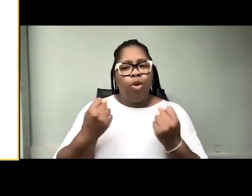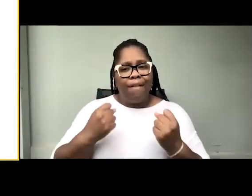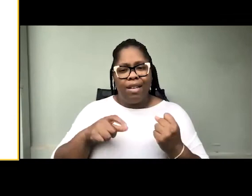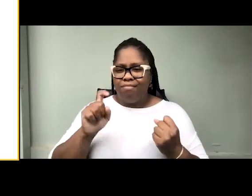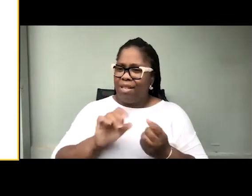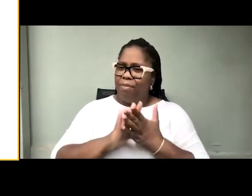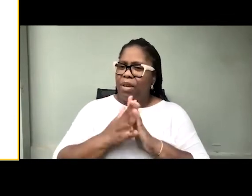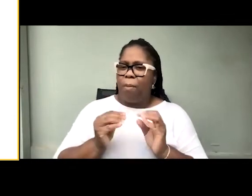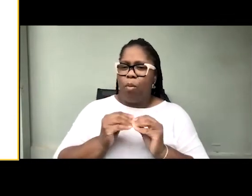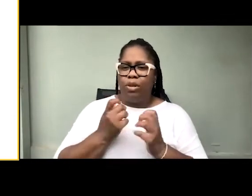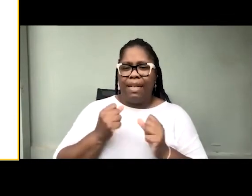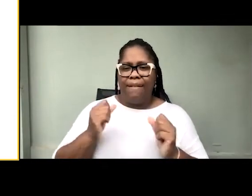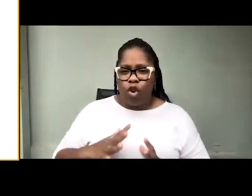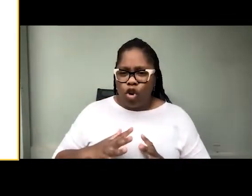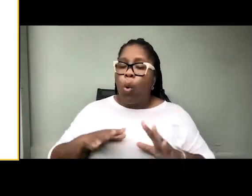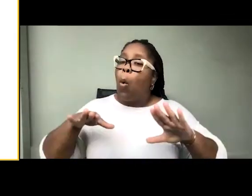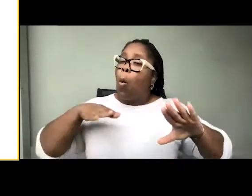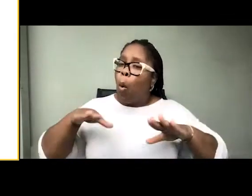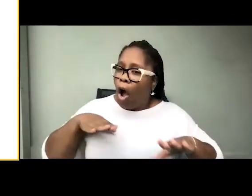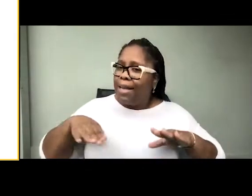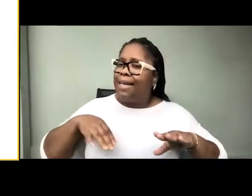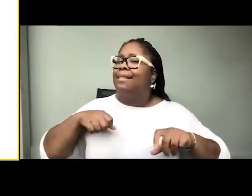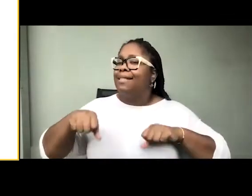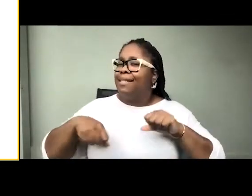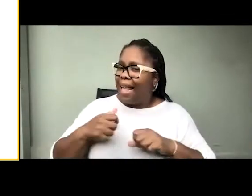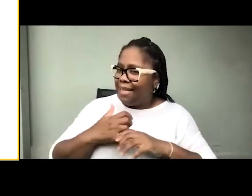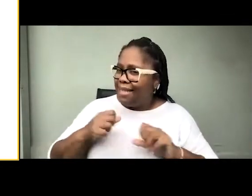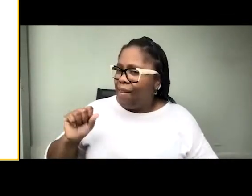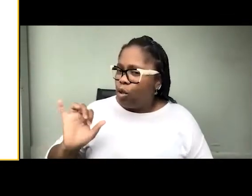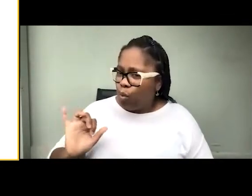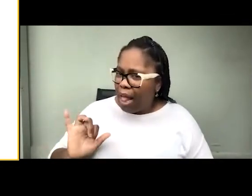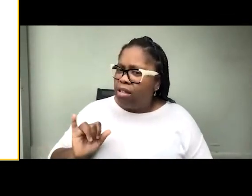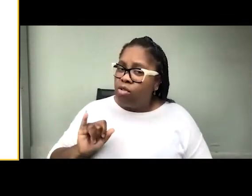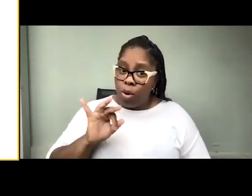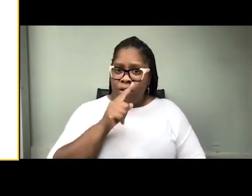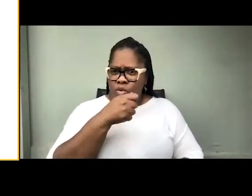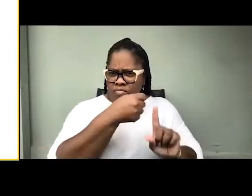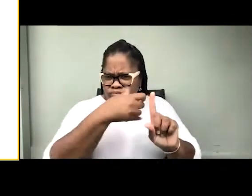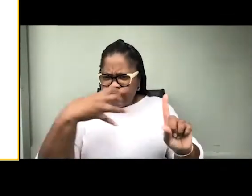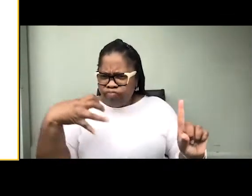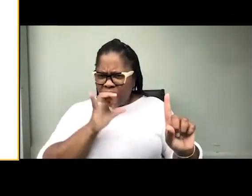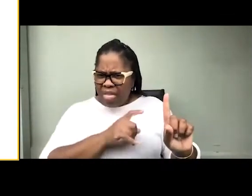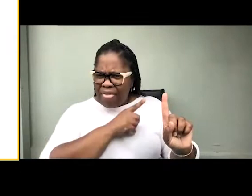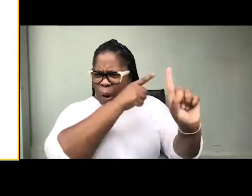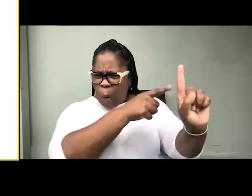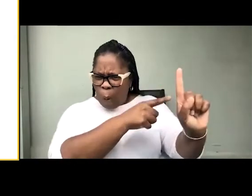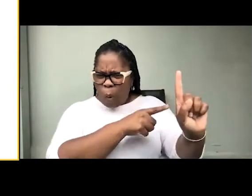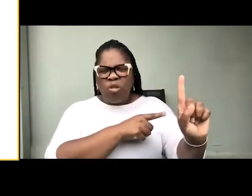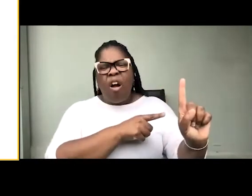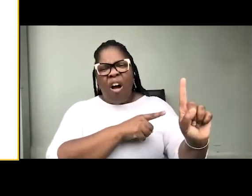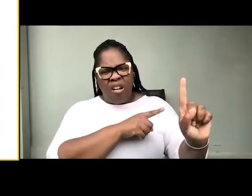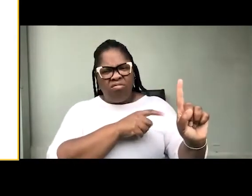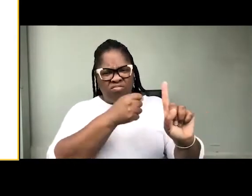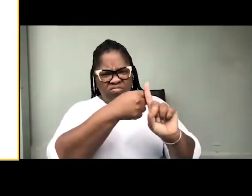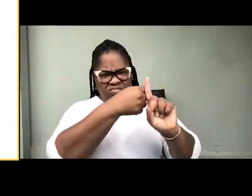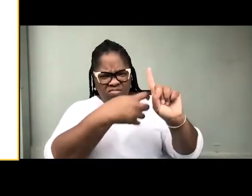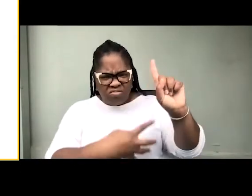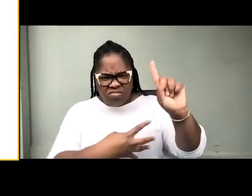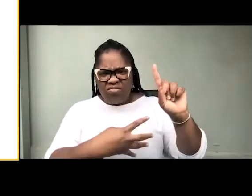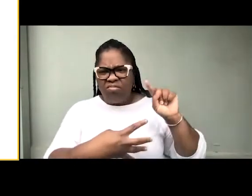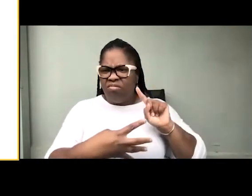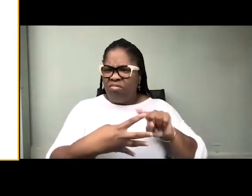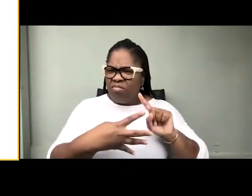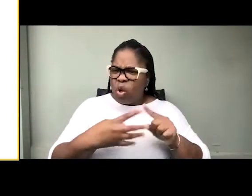make walking and cycling safer as well. So if you dive into this goal area, you'll see some initiatives in these strategies that relates